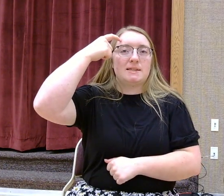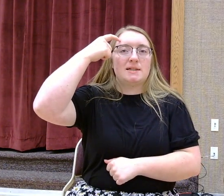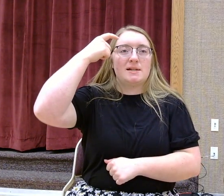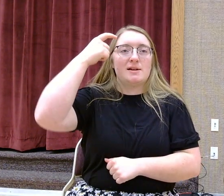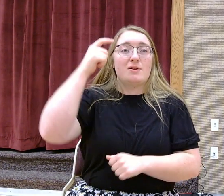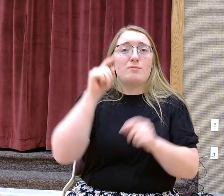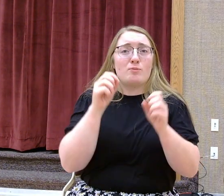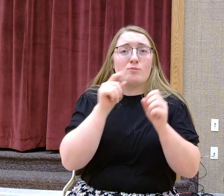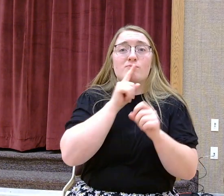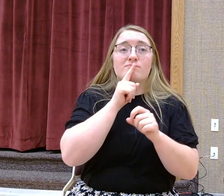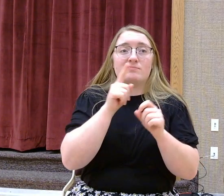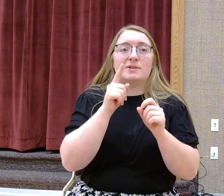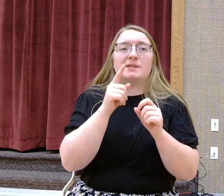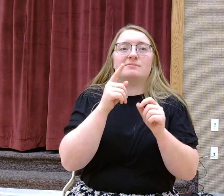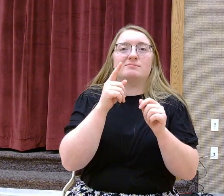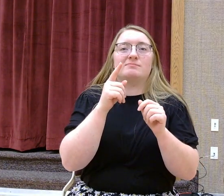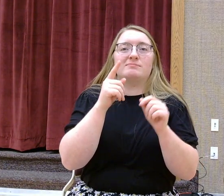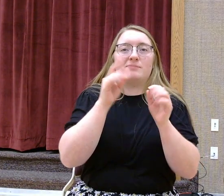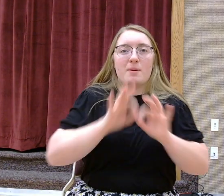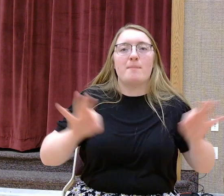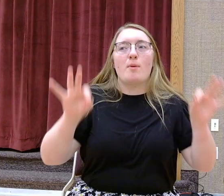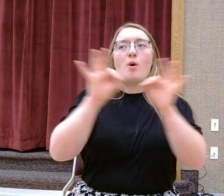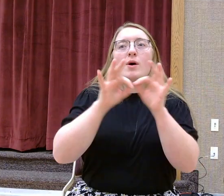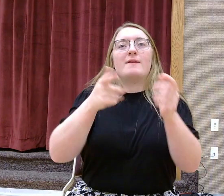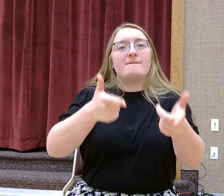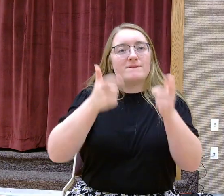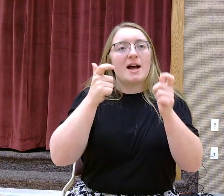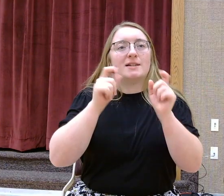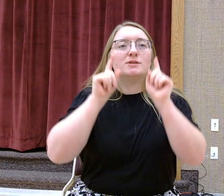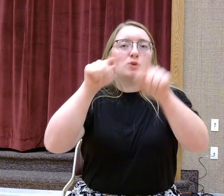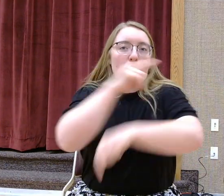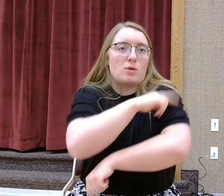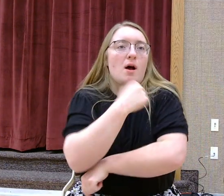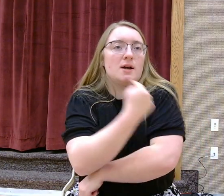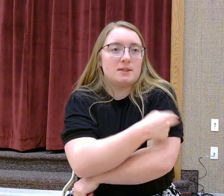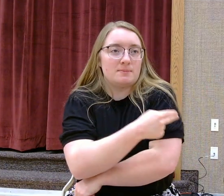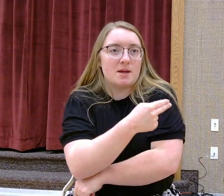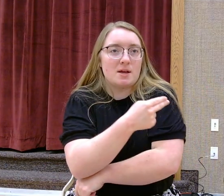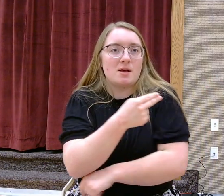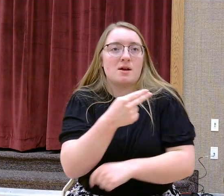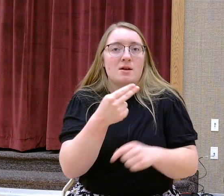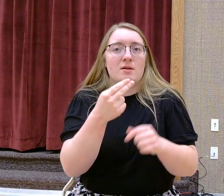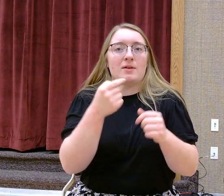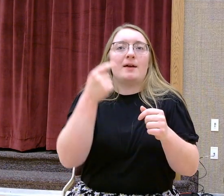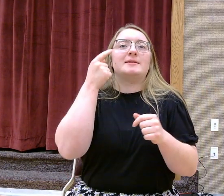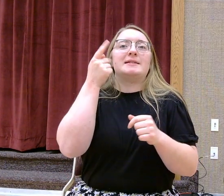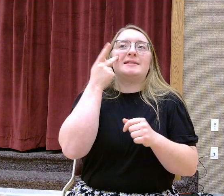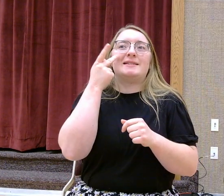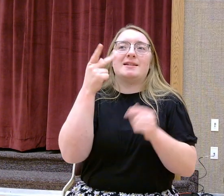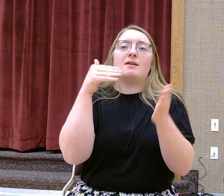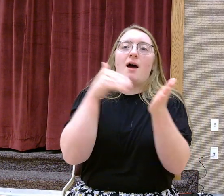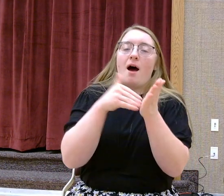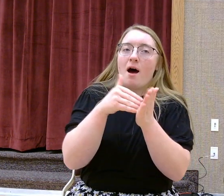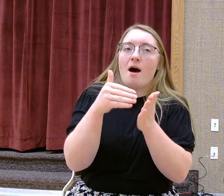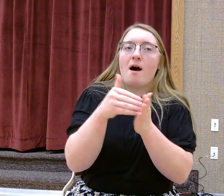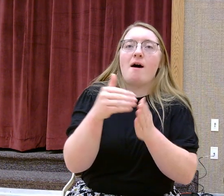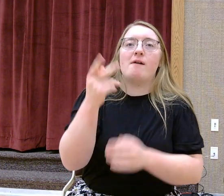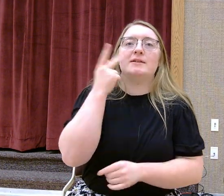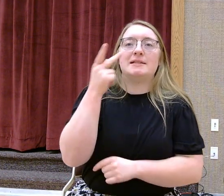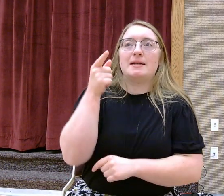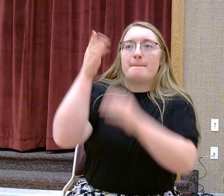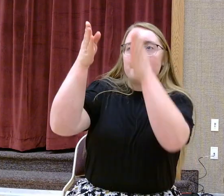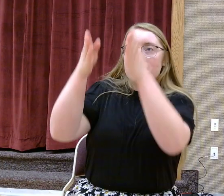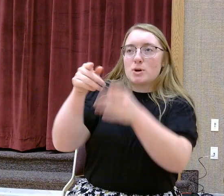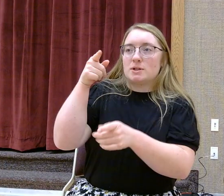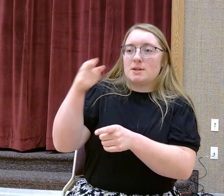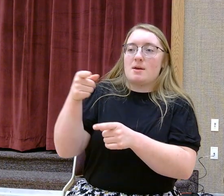that we can do there. So we have clot busters. I have seen this multiple times that somebody comes in and is having a stroke,